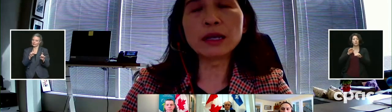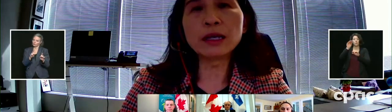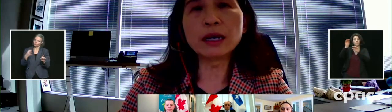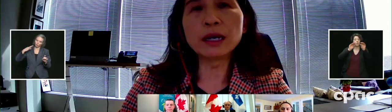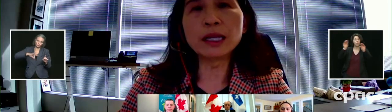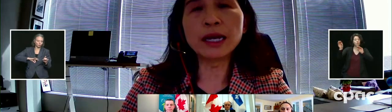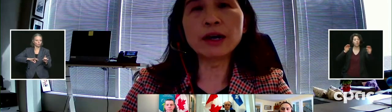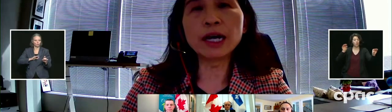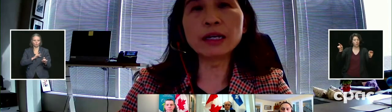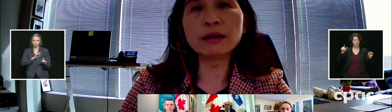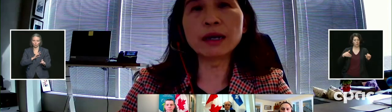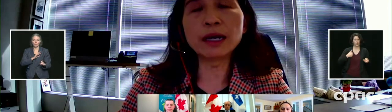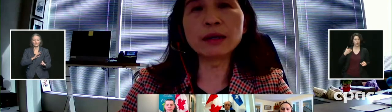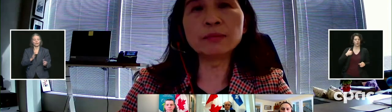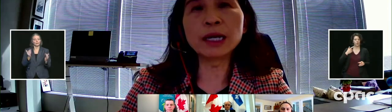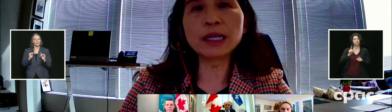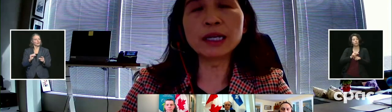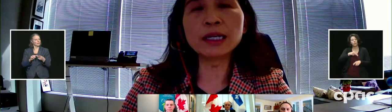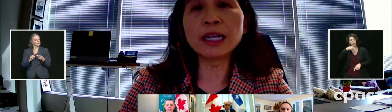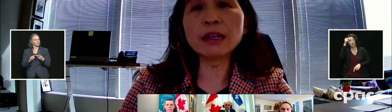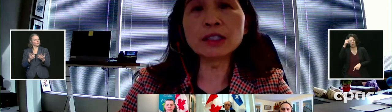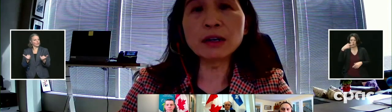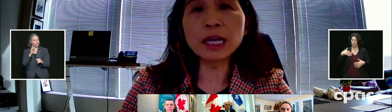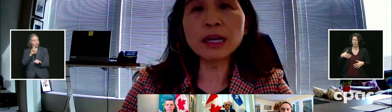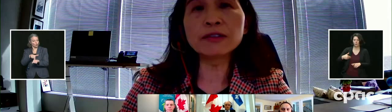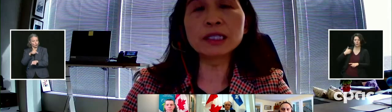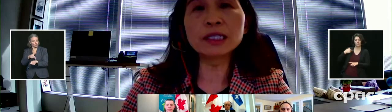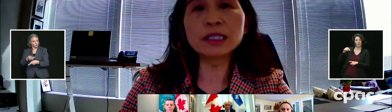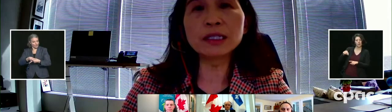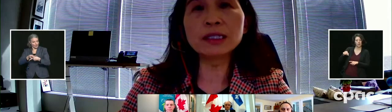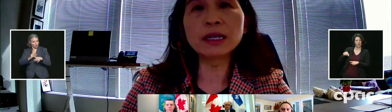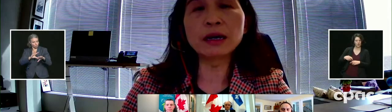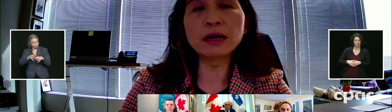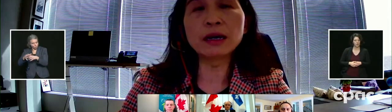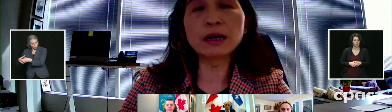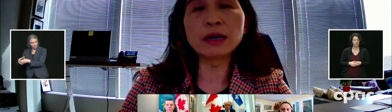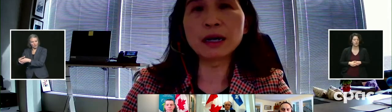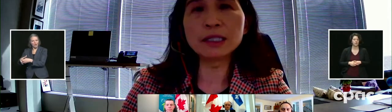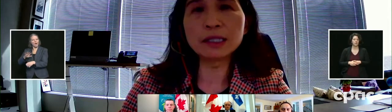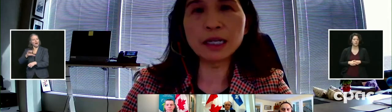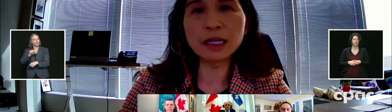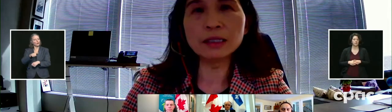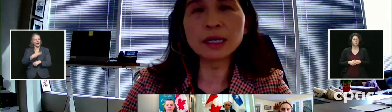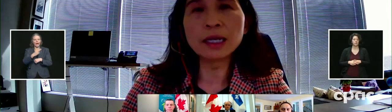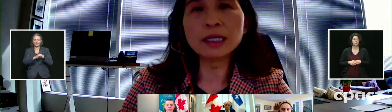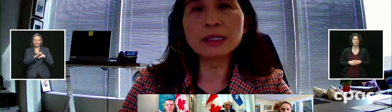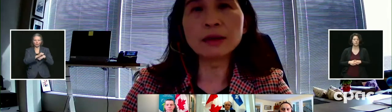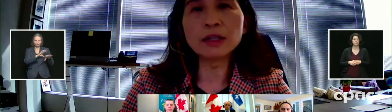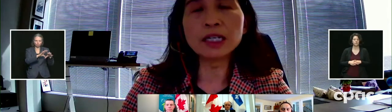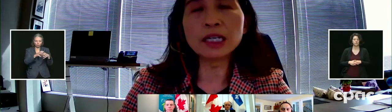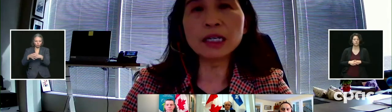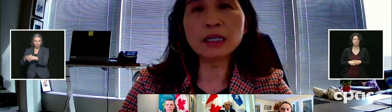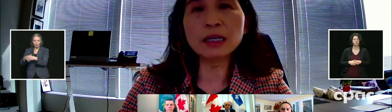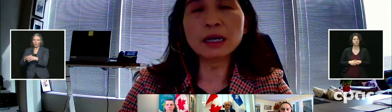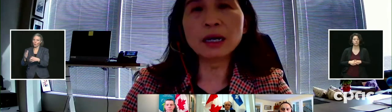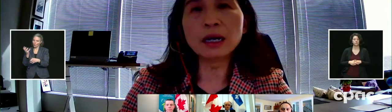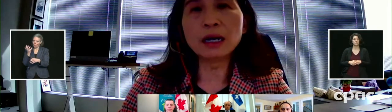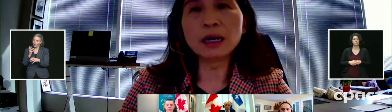think now I think at long-term care facilities and other high-risk settings is some of the